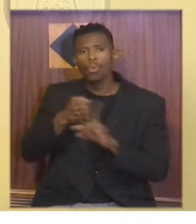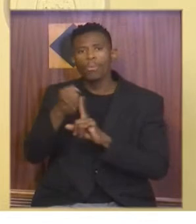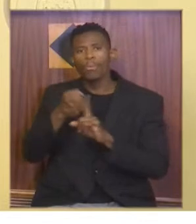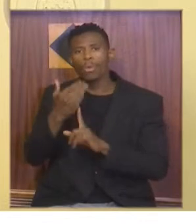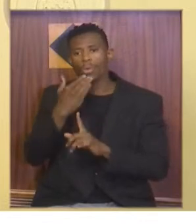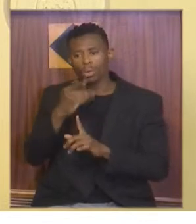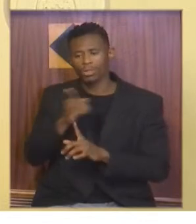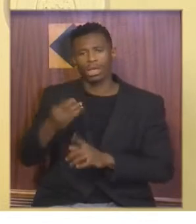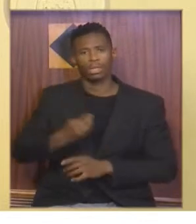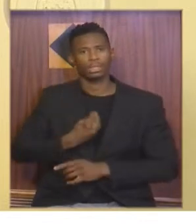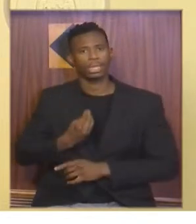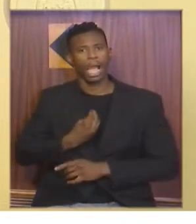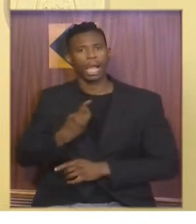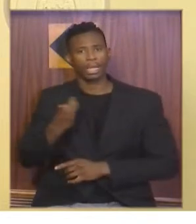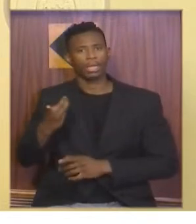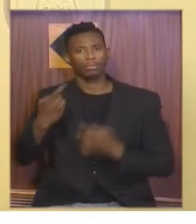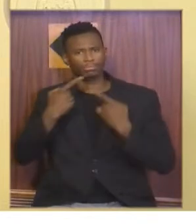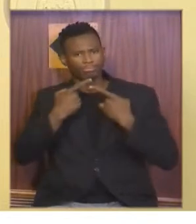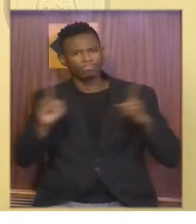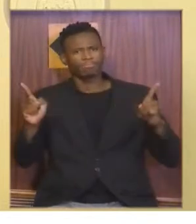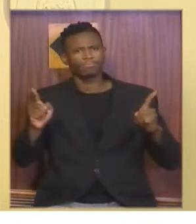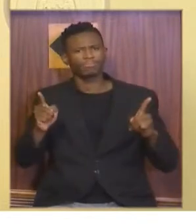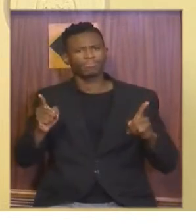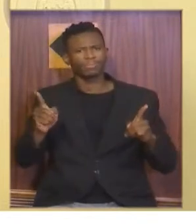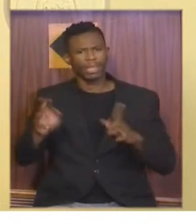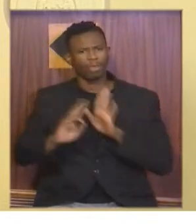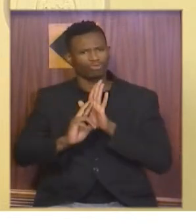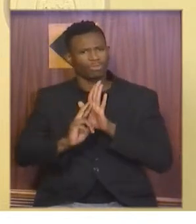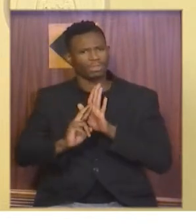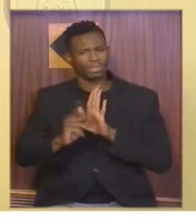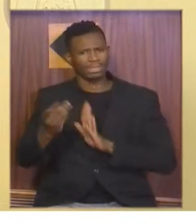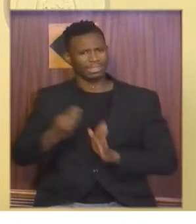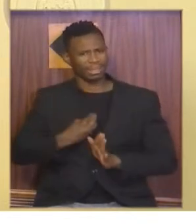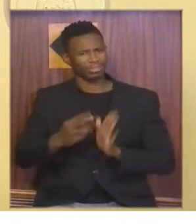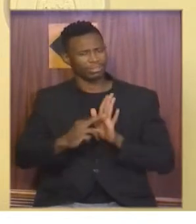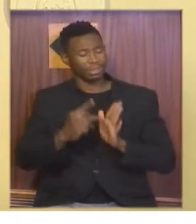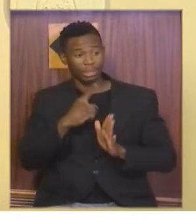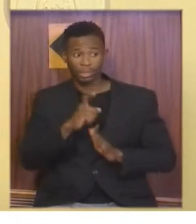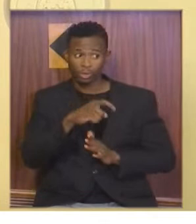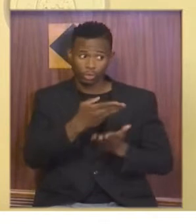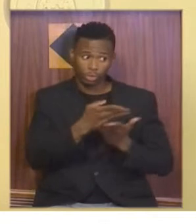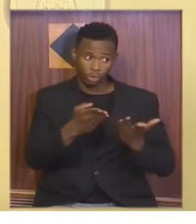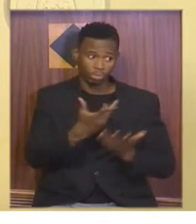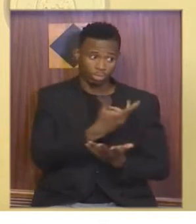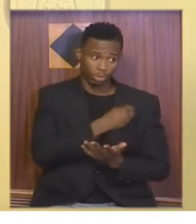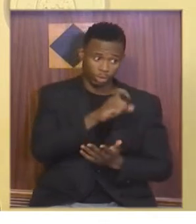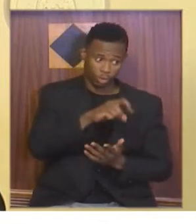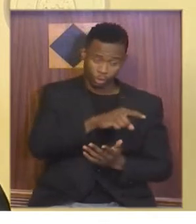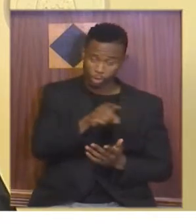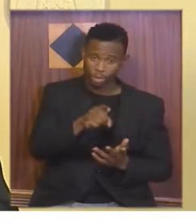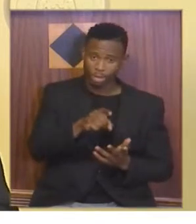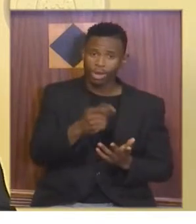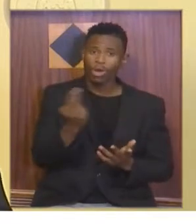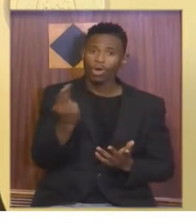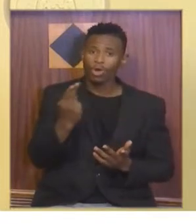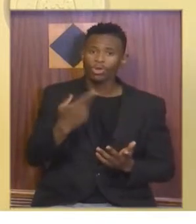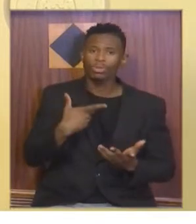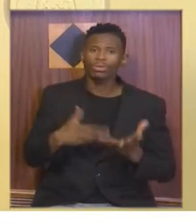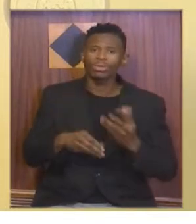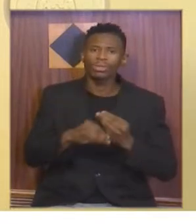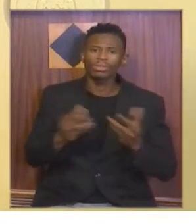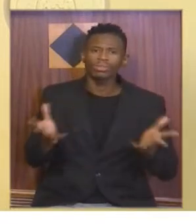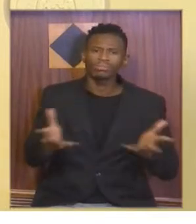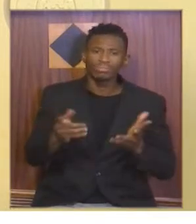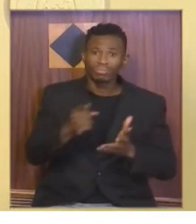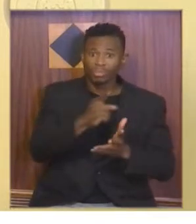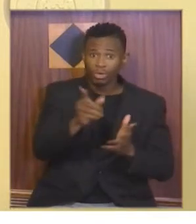for people between 18 and 35 years to vaccinate. In addition, we would like to encourage those who are vaccinated